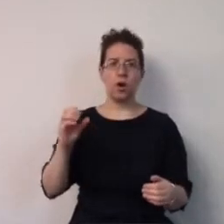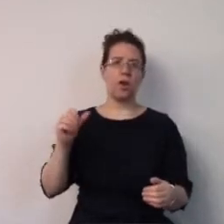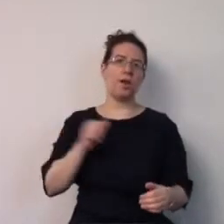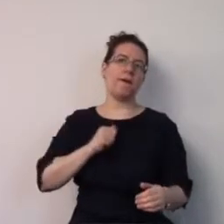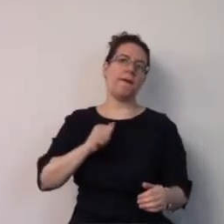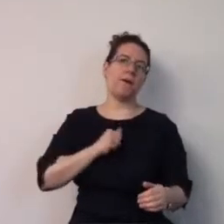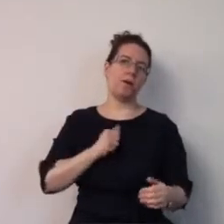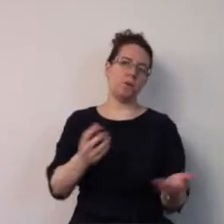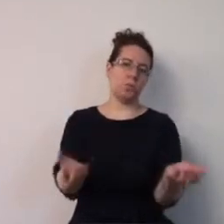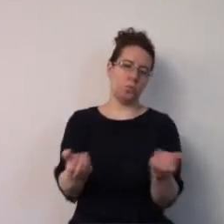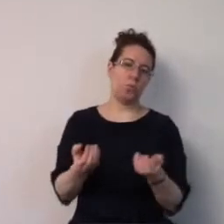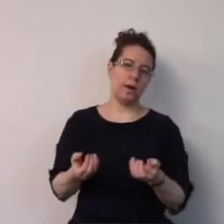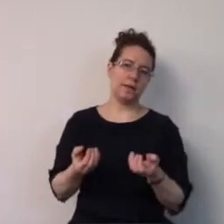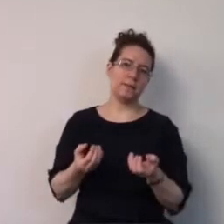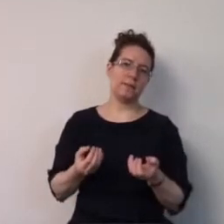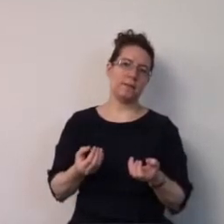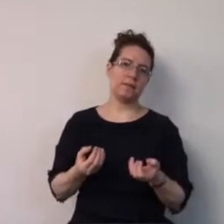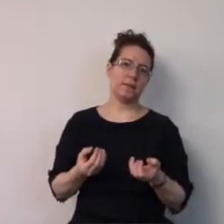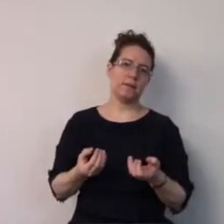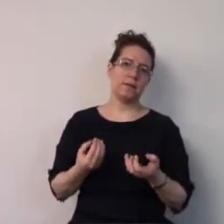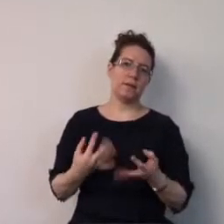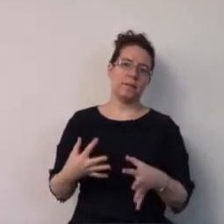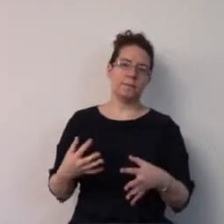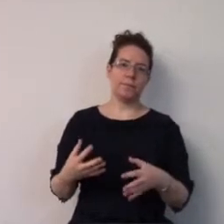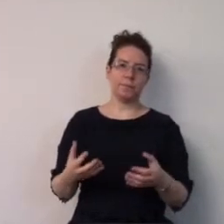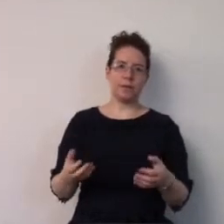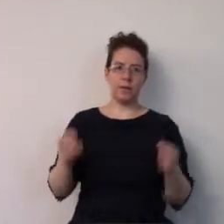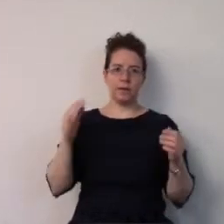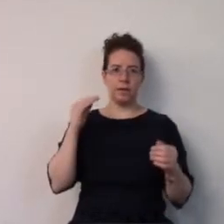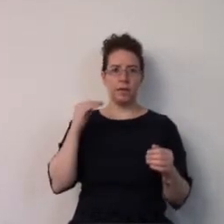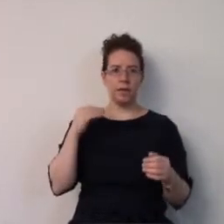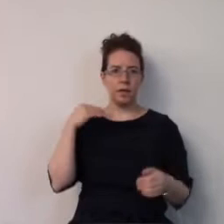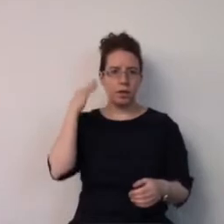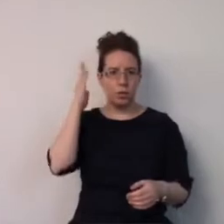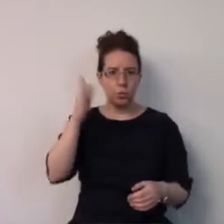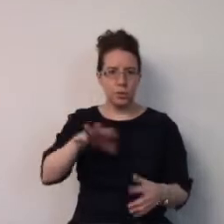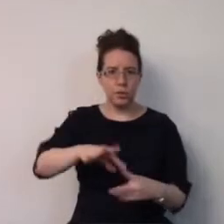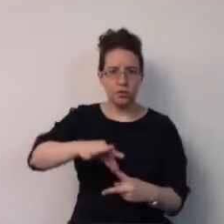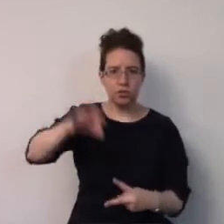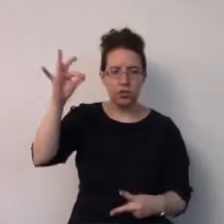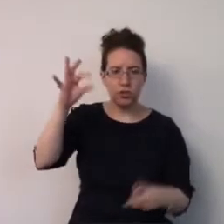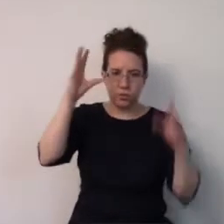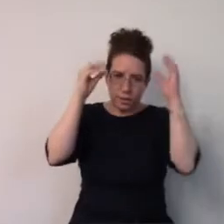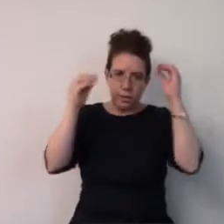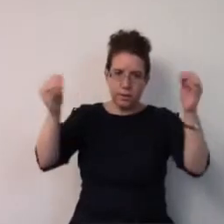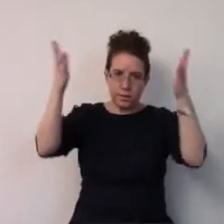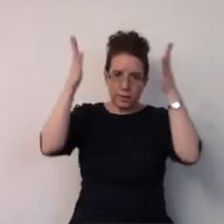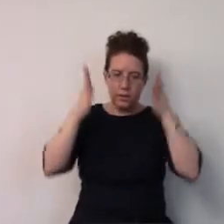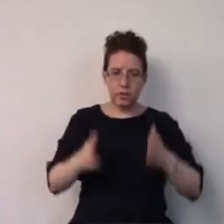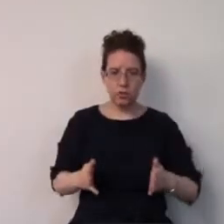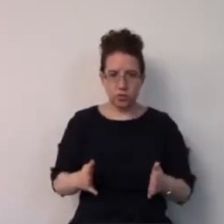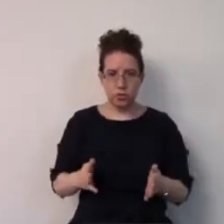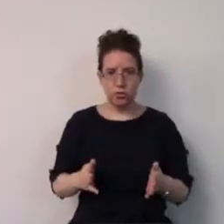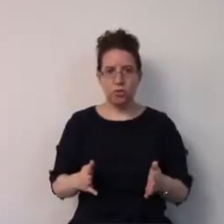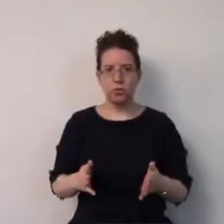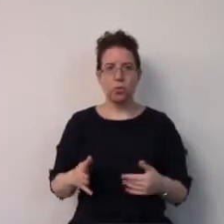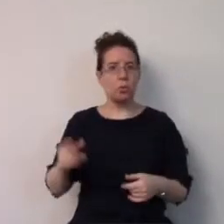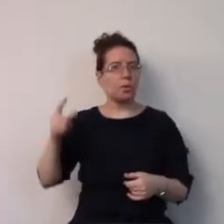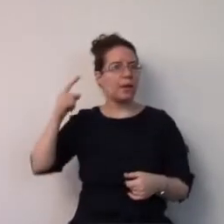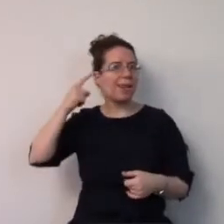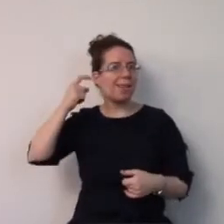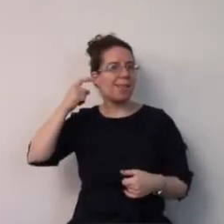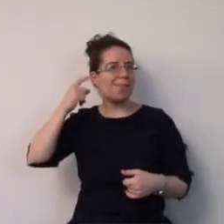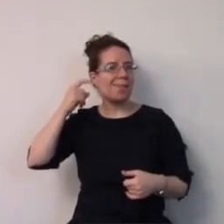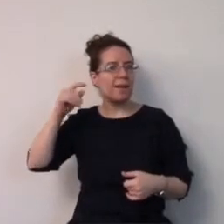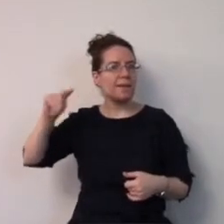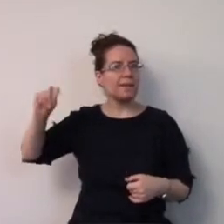a feather today, I would come and tickle your ears. Is that what you want? Just somebody to tell you whatever you want?